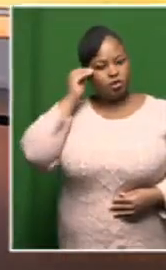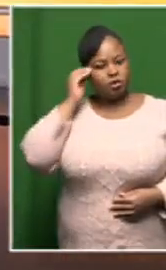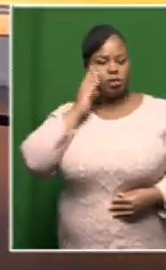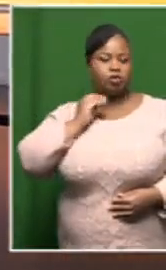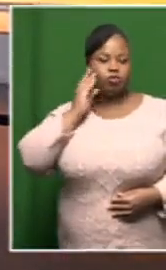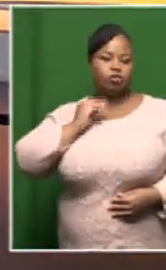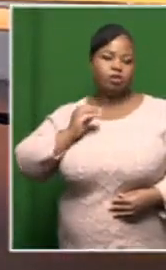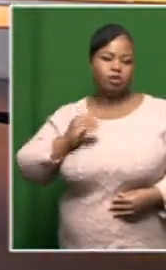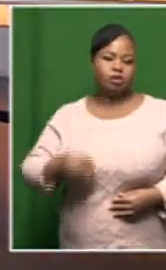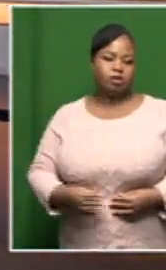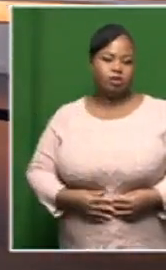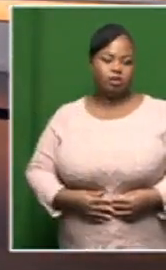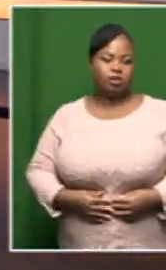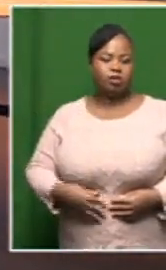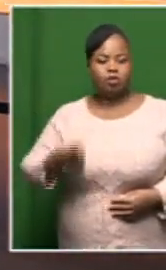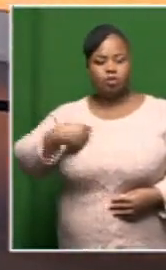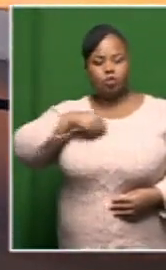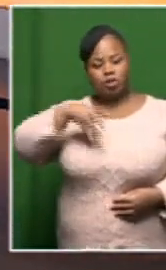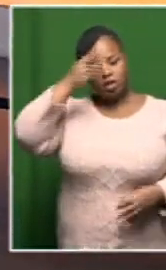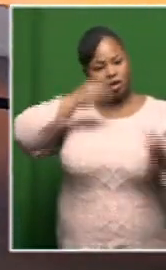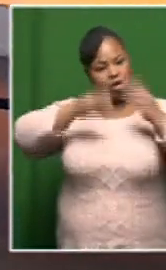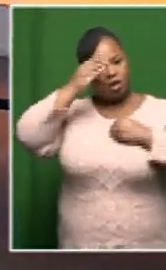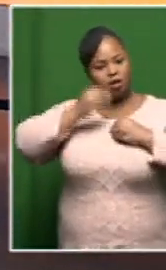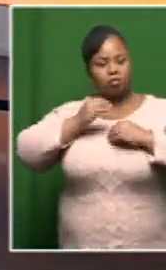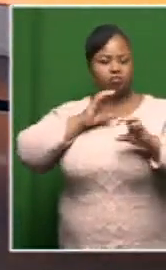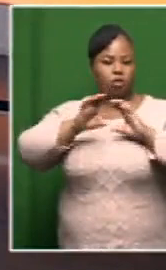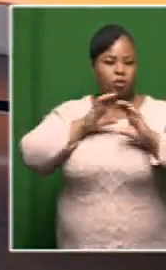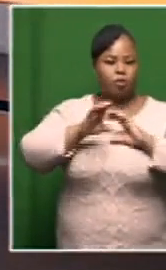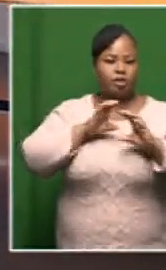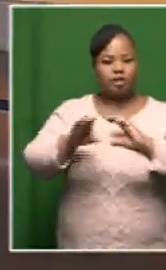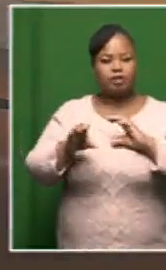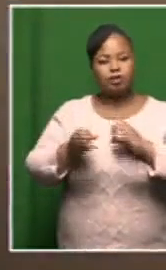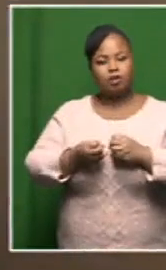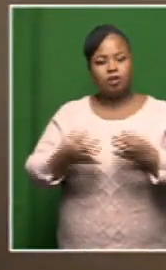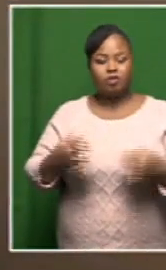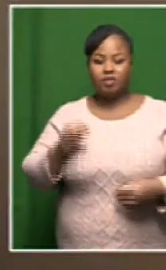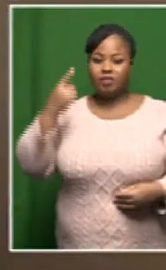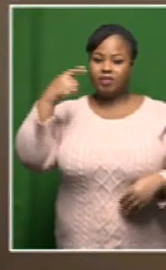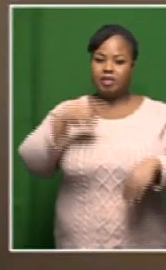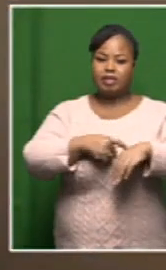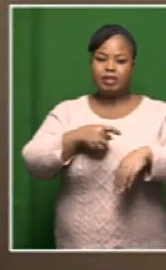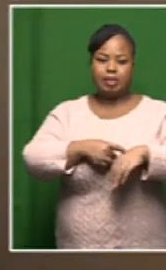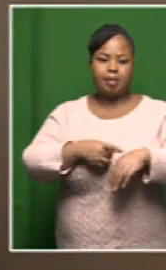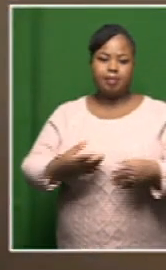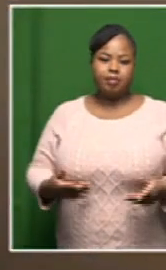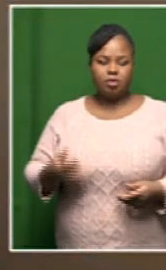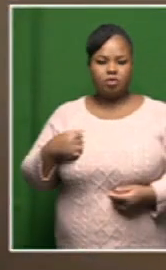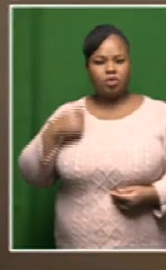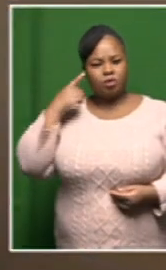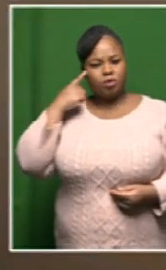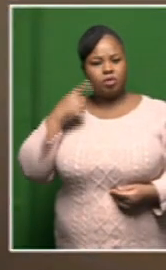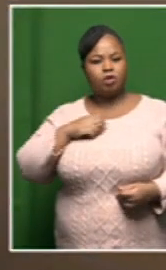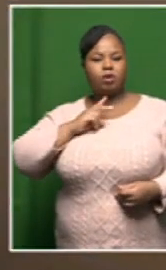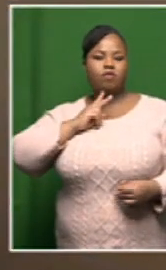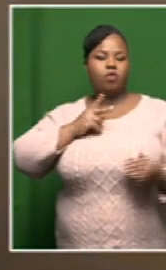experience. We actually learned a lot, we communicated a lot, and we thought for the first time in a very long time, we thought our voices were